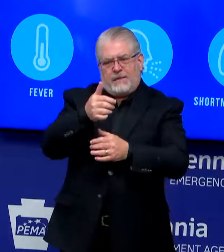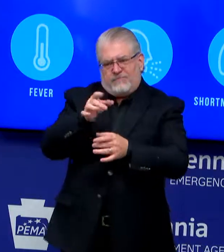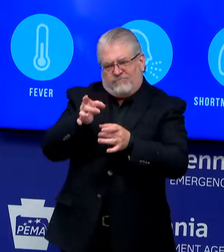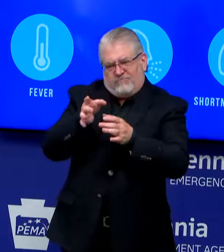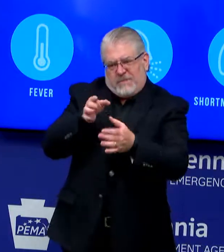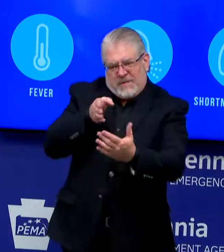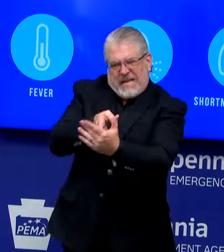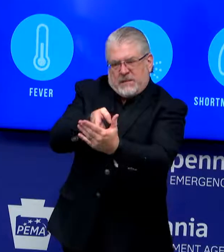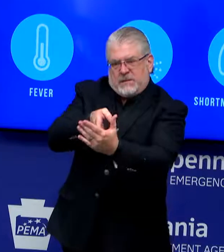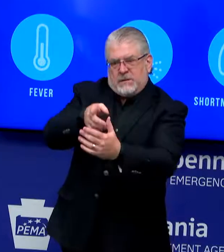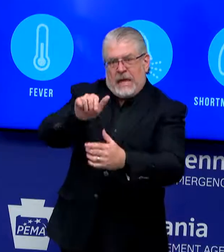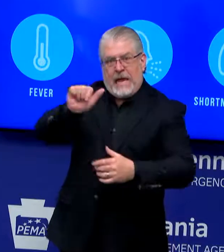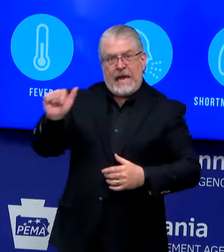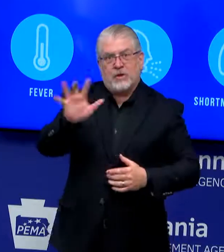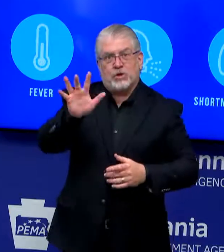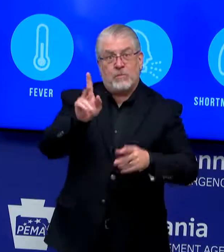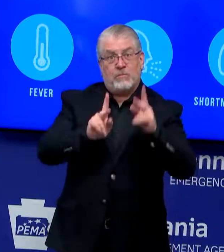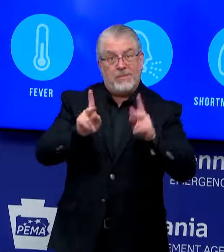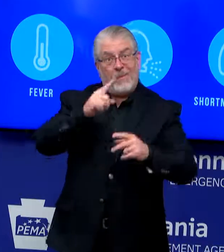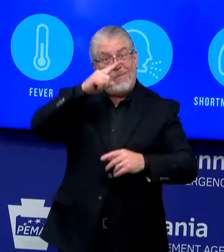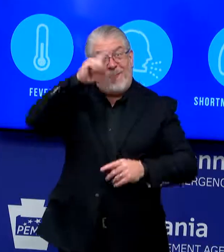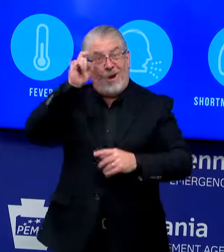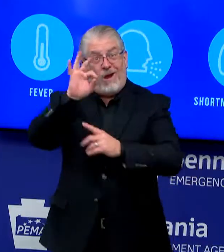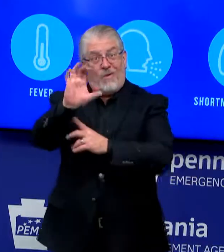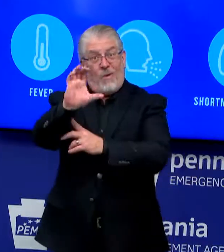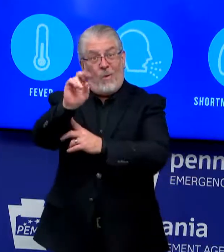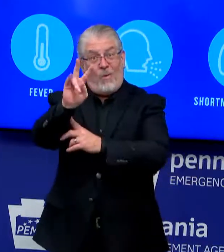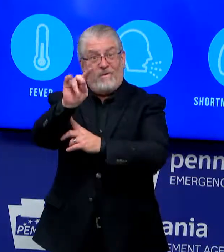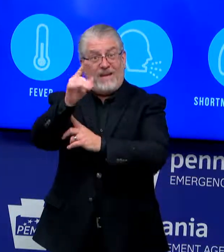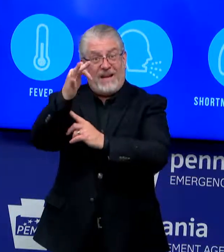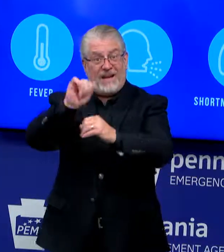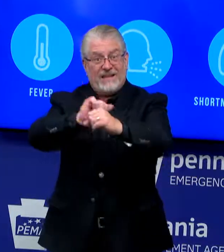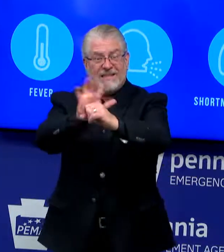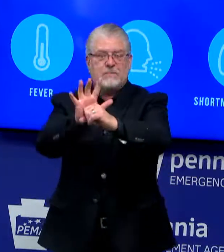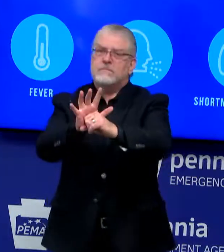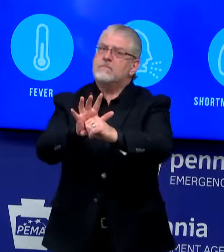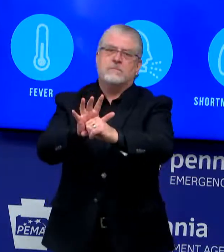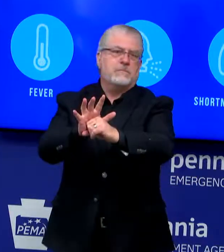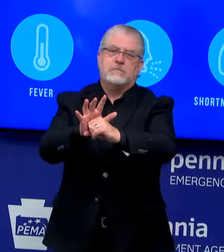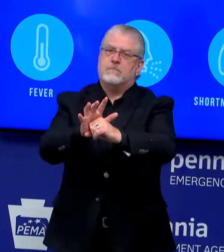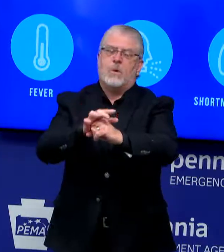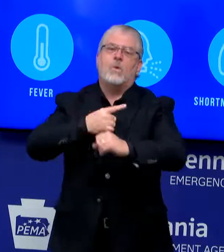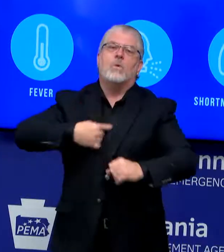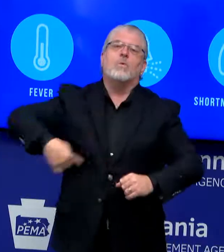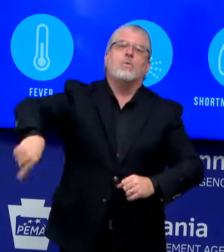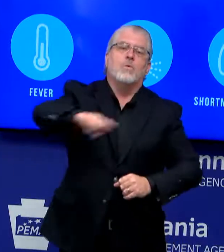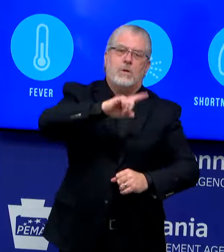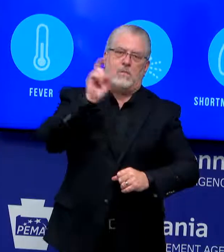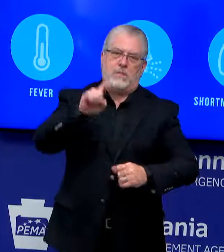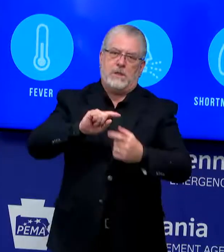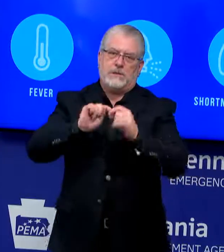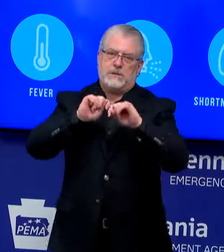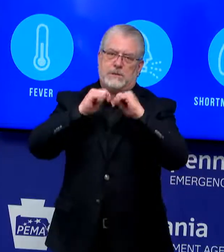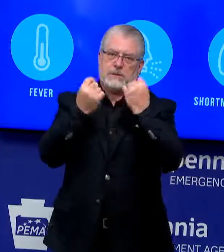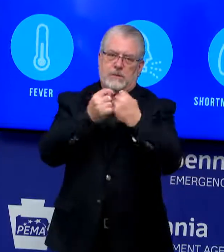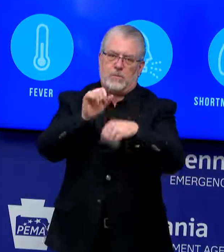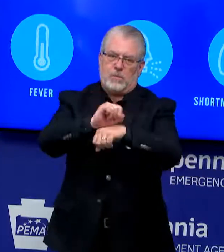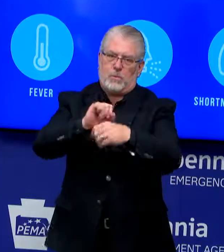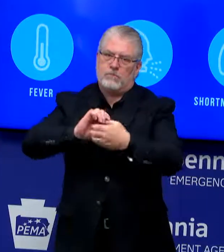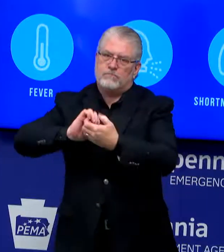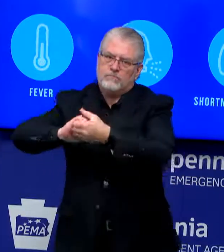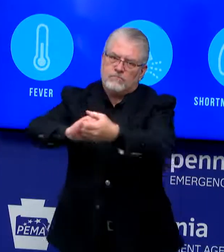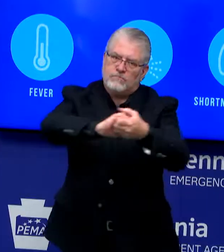need to work together, each and every one of us. I will keep fighting to save Pennsylvanians,